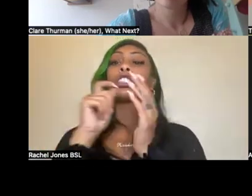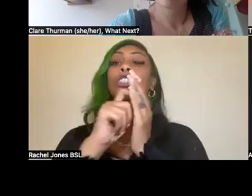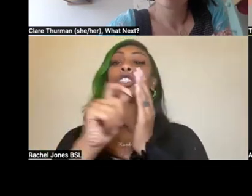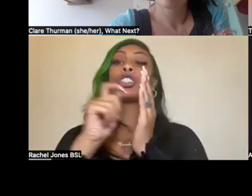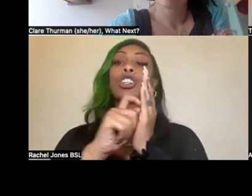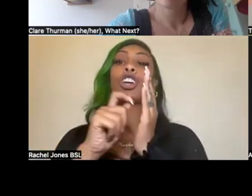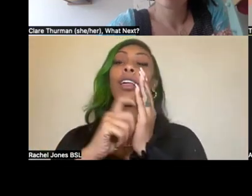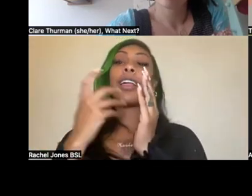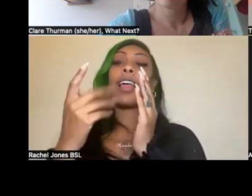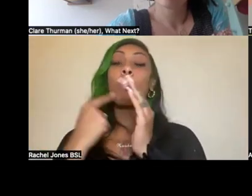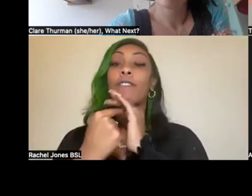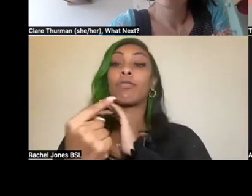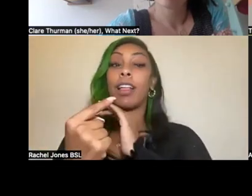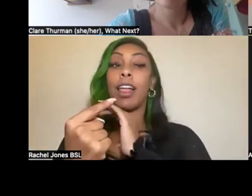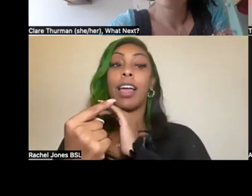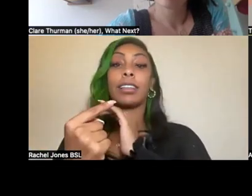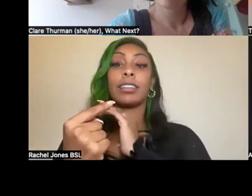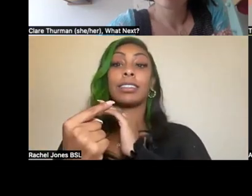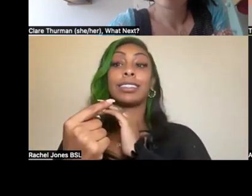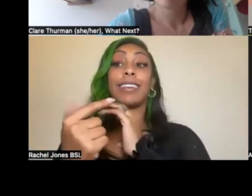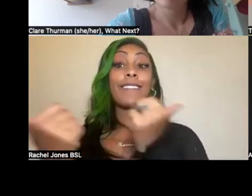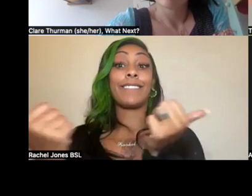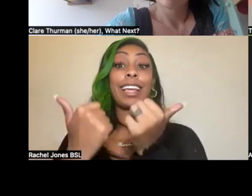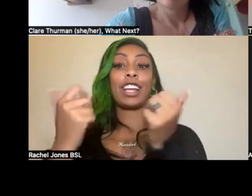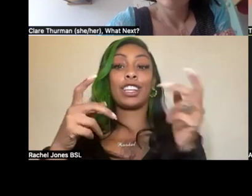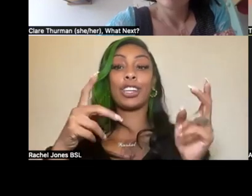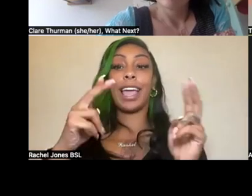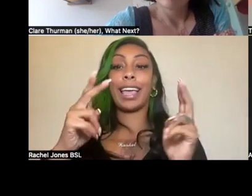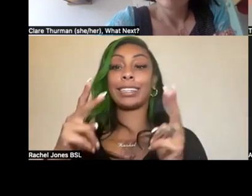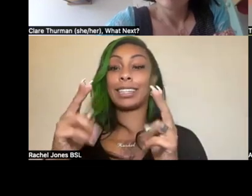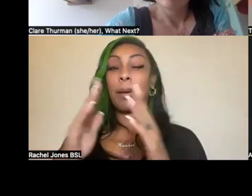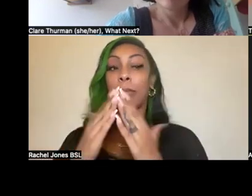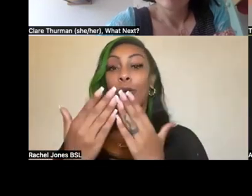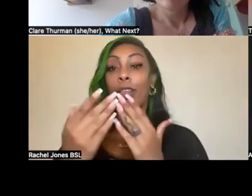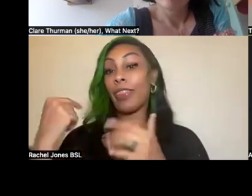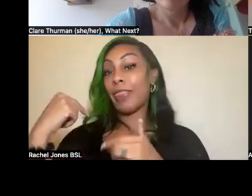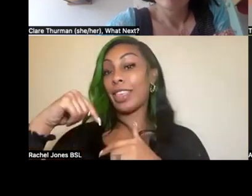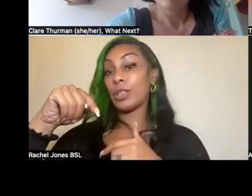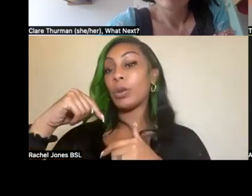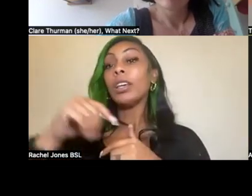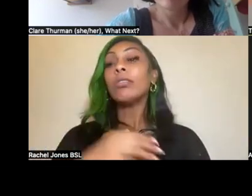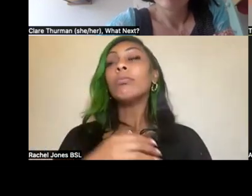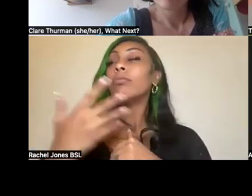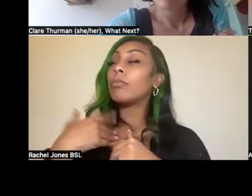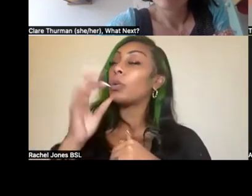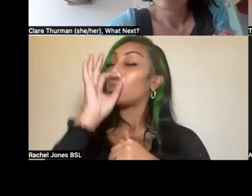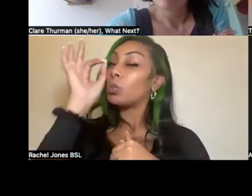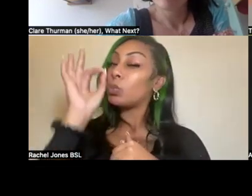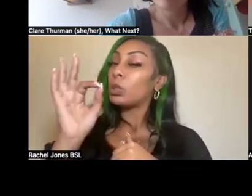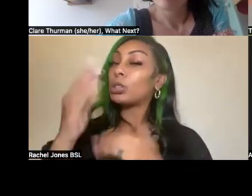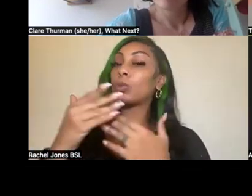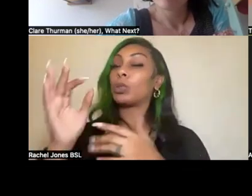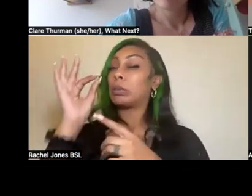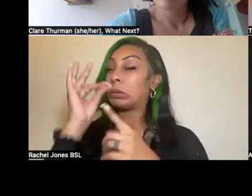freelance now, and I've just finished editing a book this week. So my question is more specific. I haven't been able